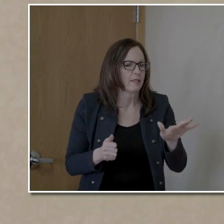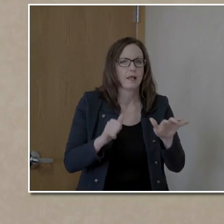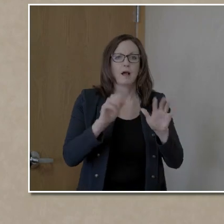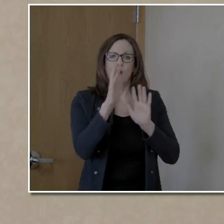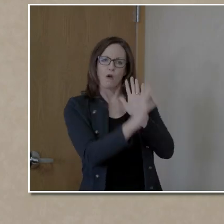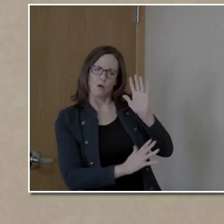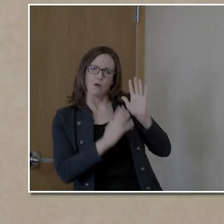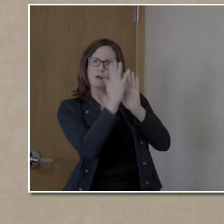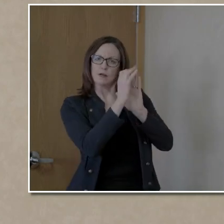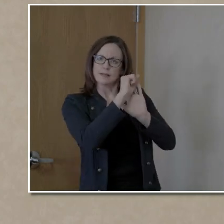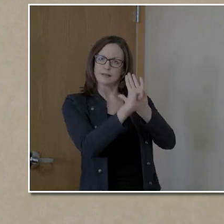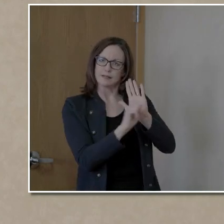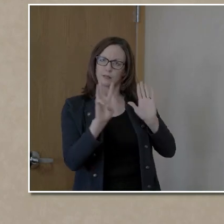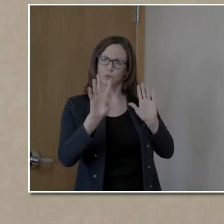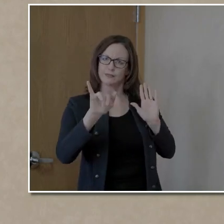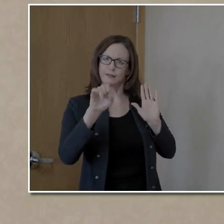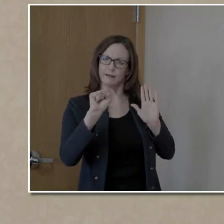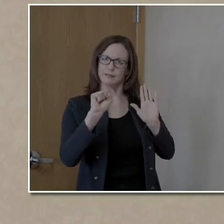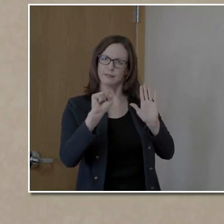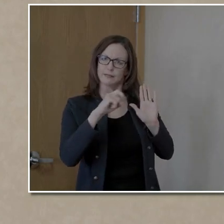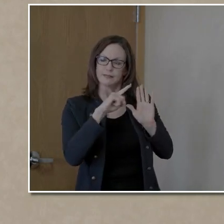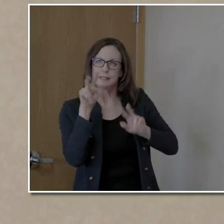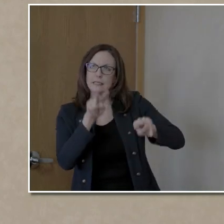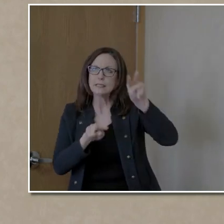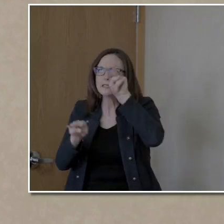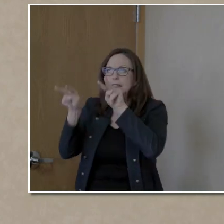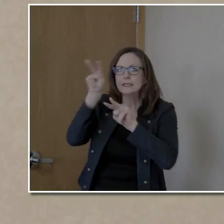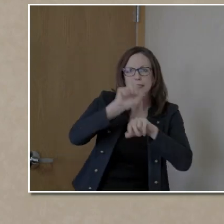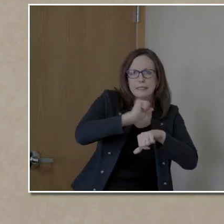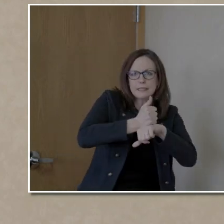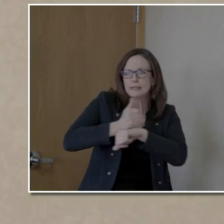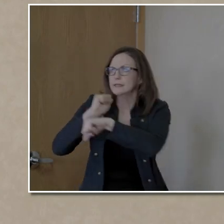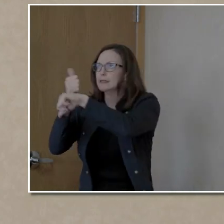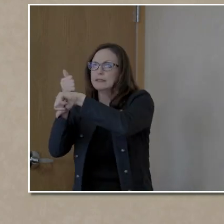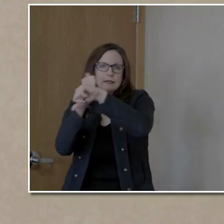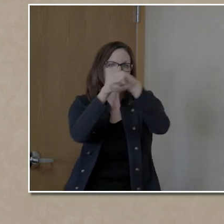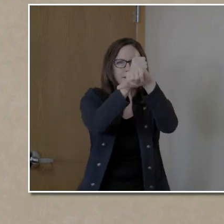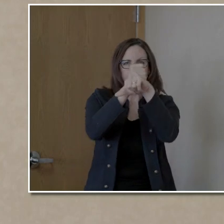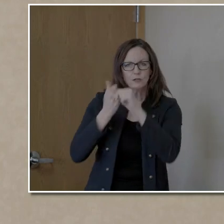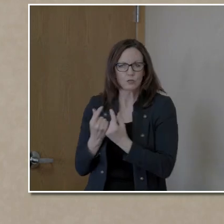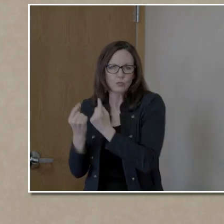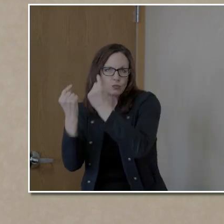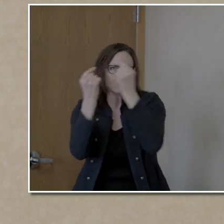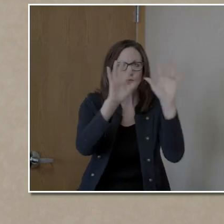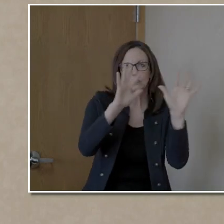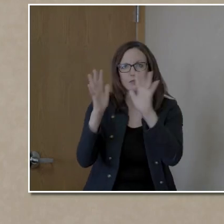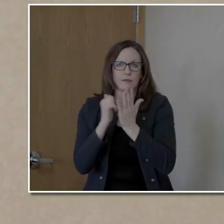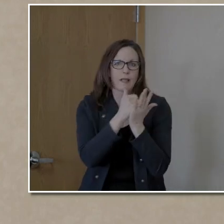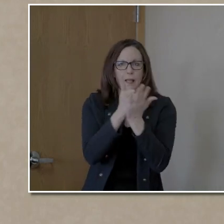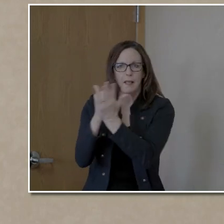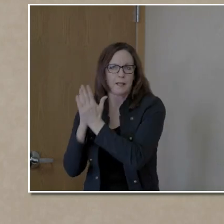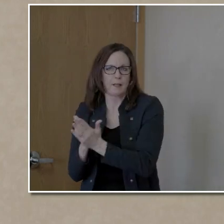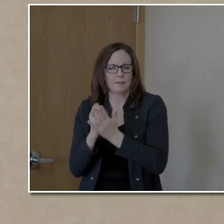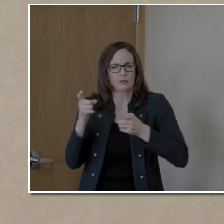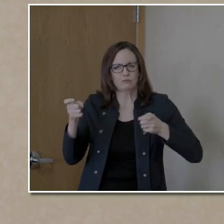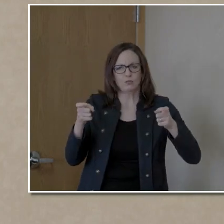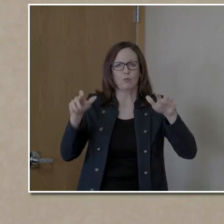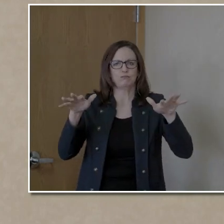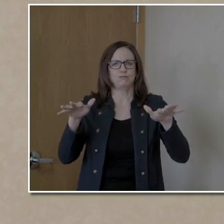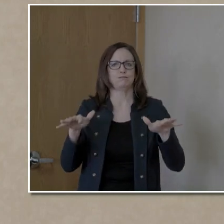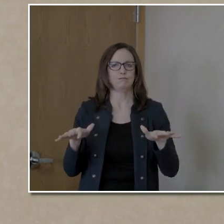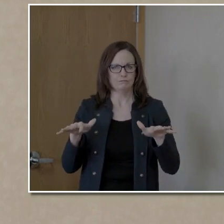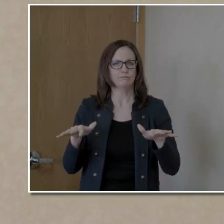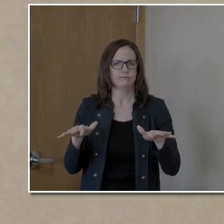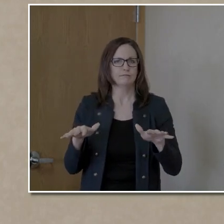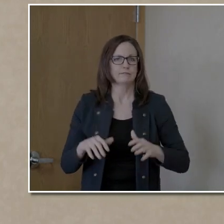recently mobilized an additional 225 citizens, soldiers, and airmen as part of the state's effort to increase COVID-19